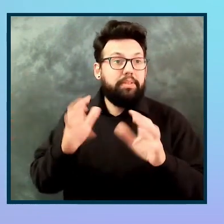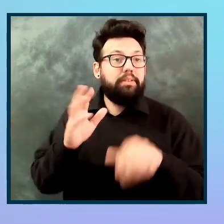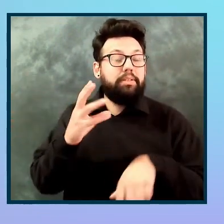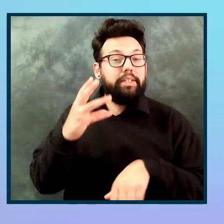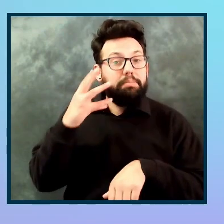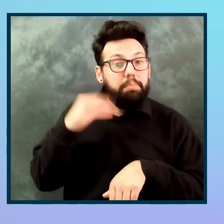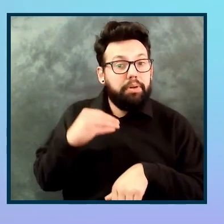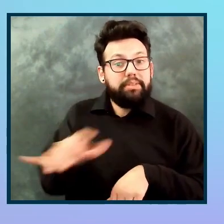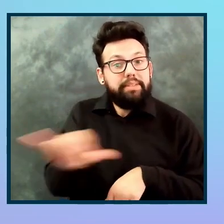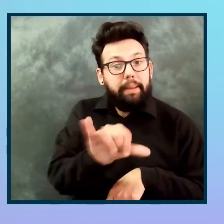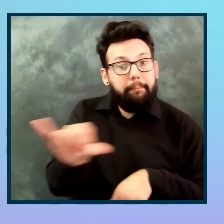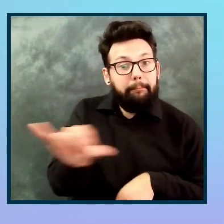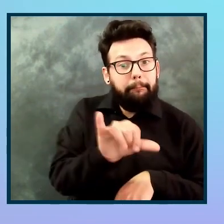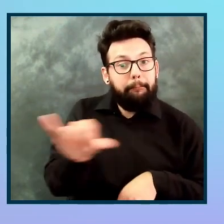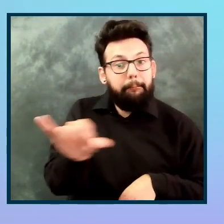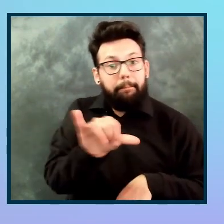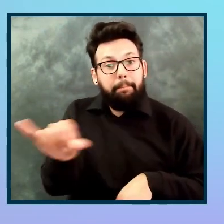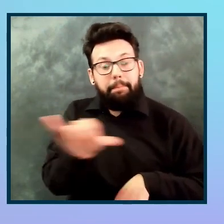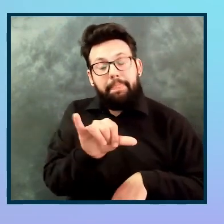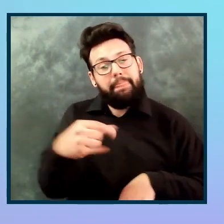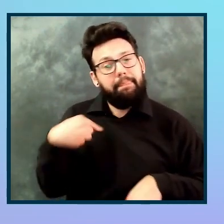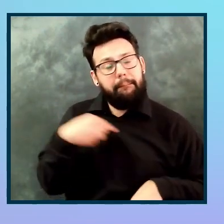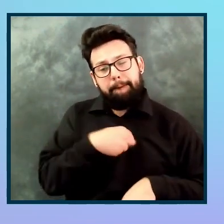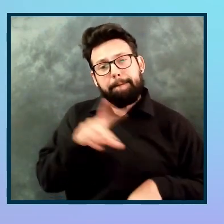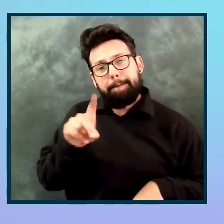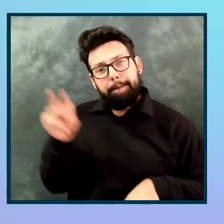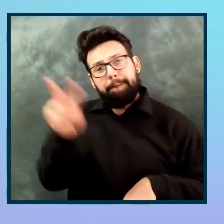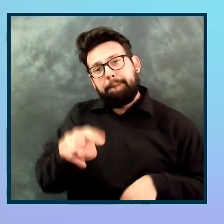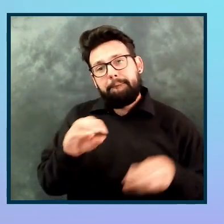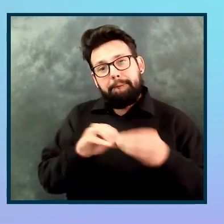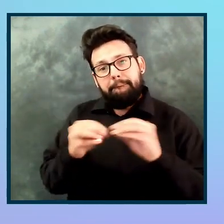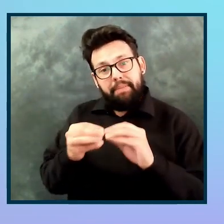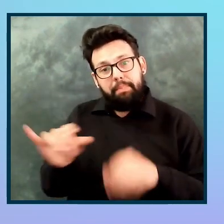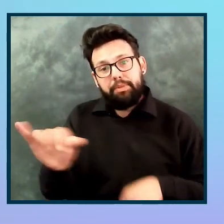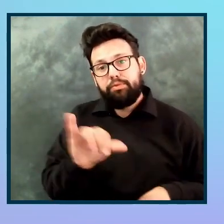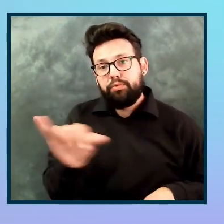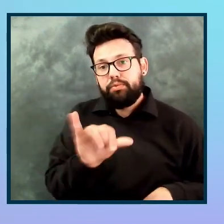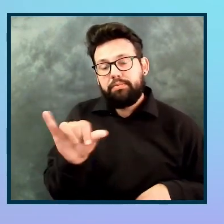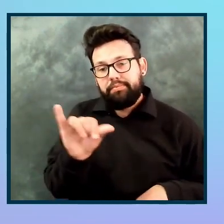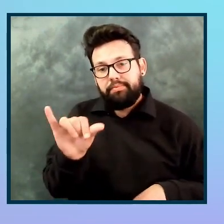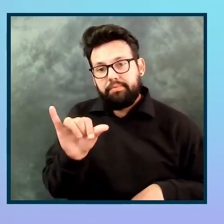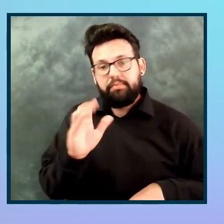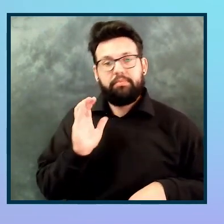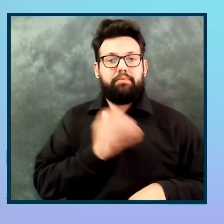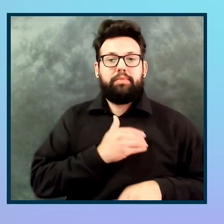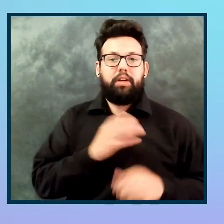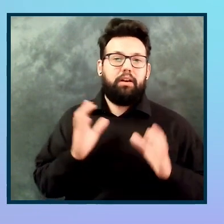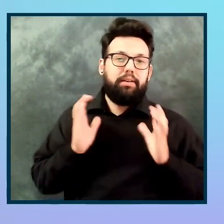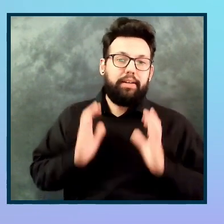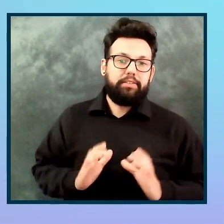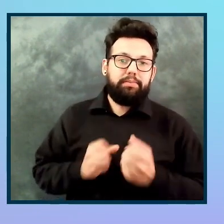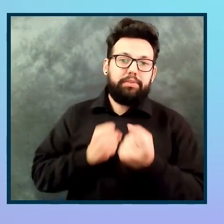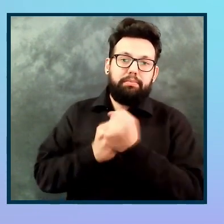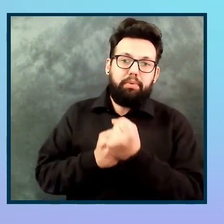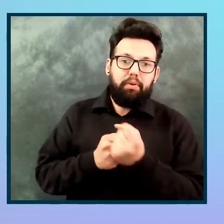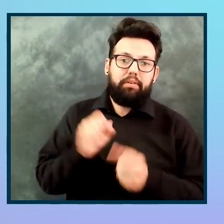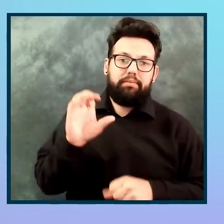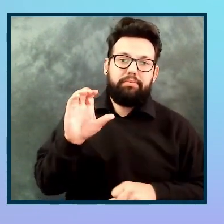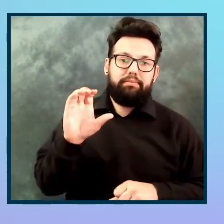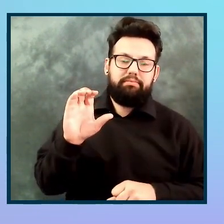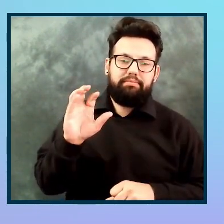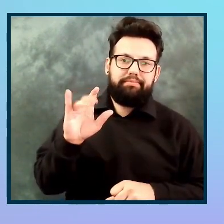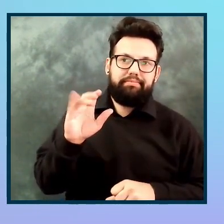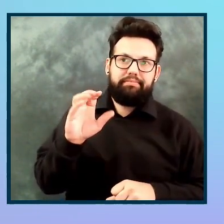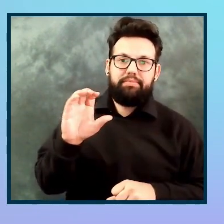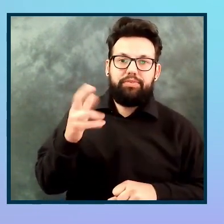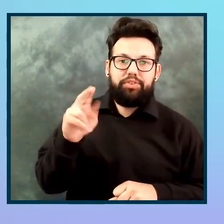it? We literally look at numbers. So our support channel, customer support, player support channel documents the tickets